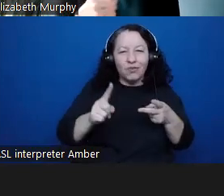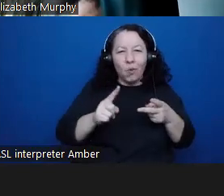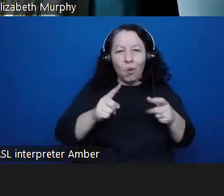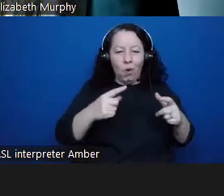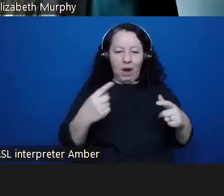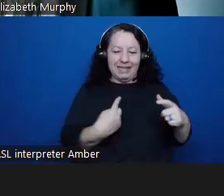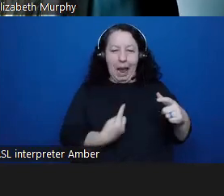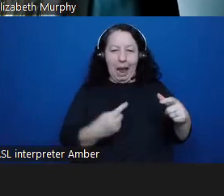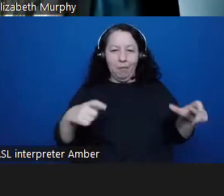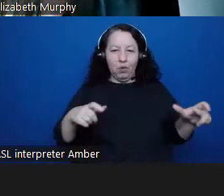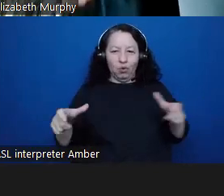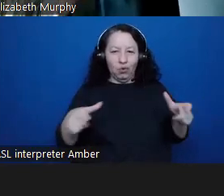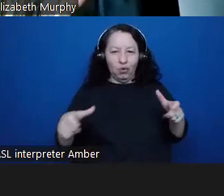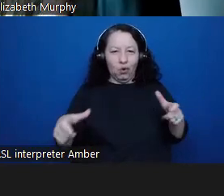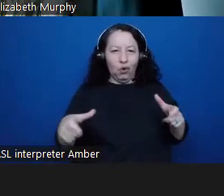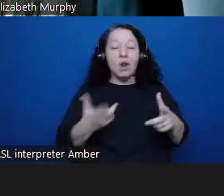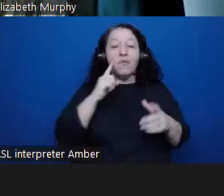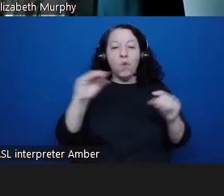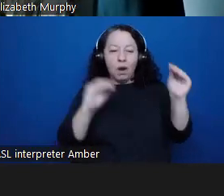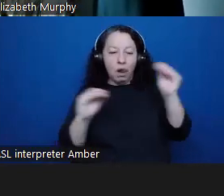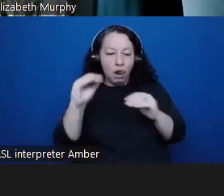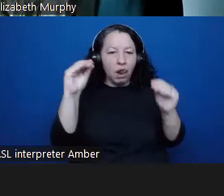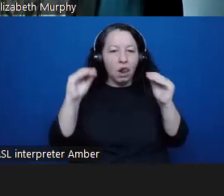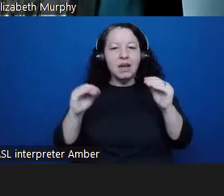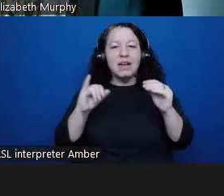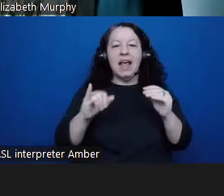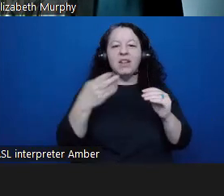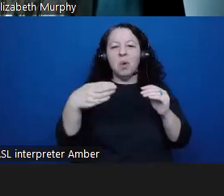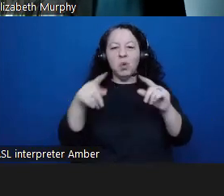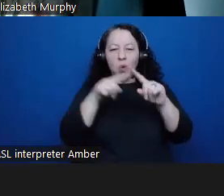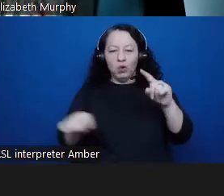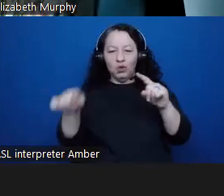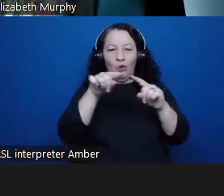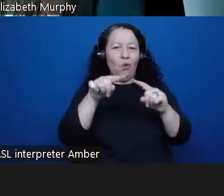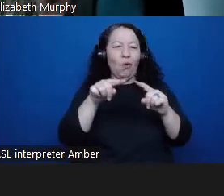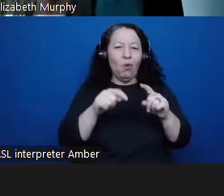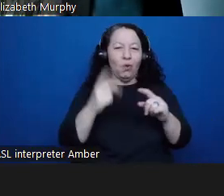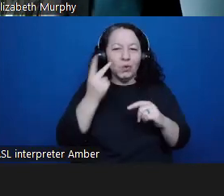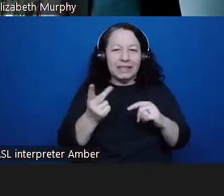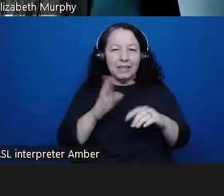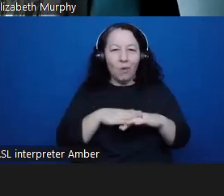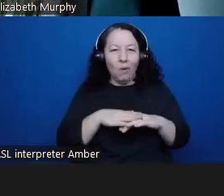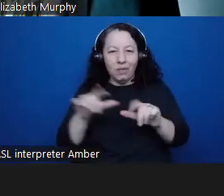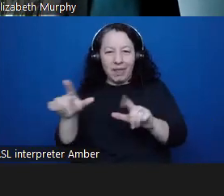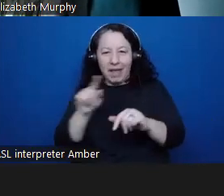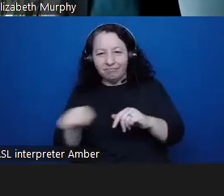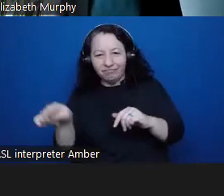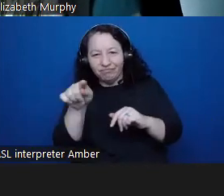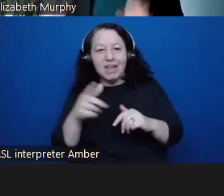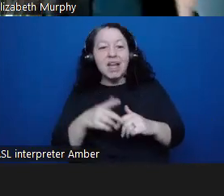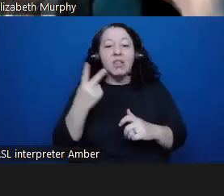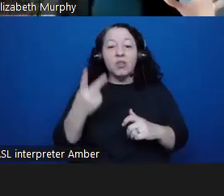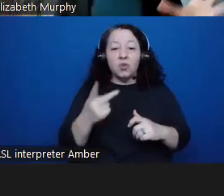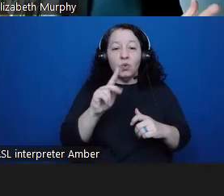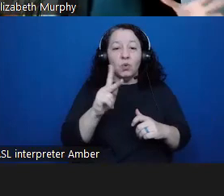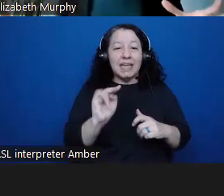and that's shown with the blue circle on the plan. There are also 2 kilns indicated in red